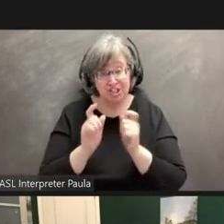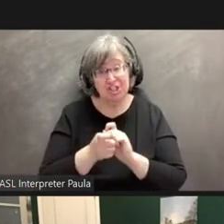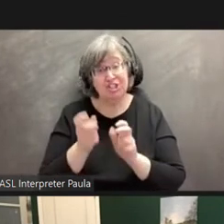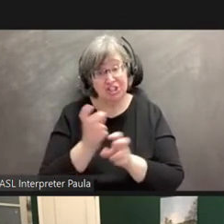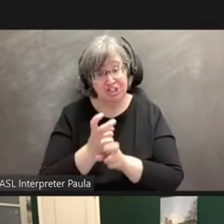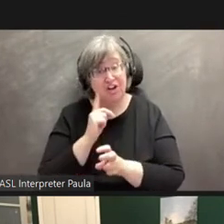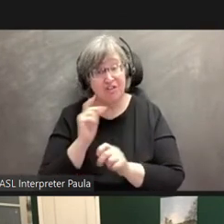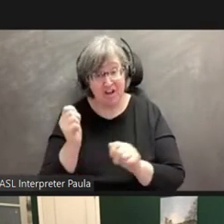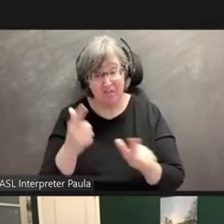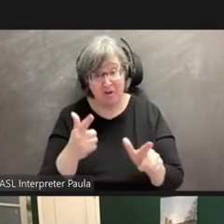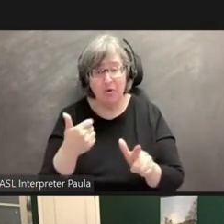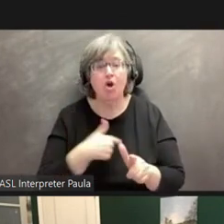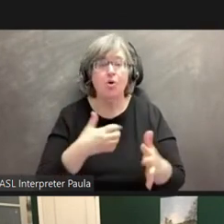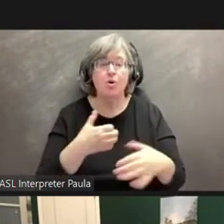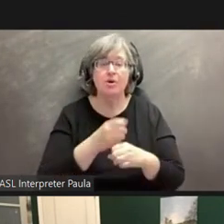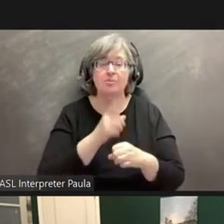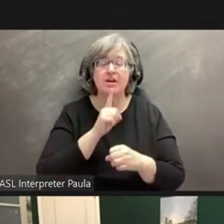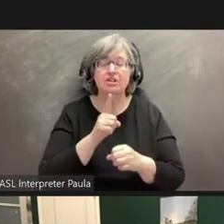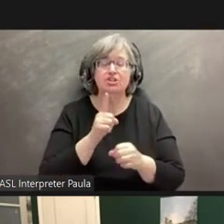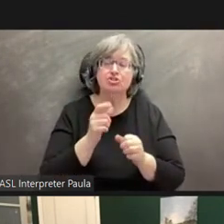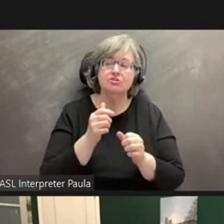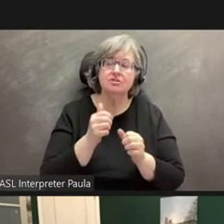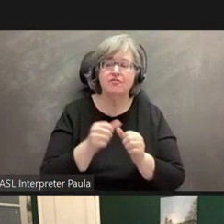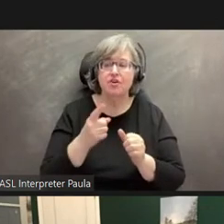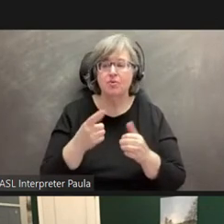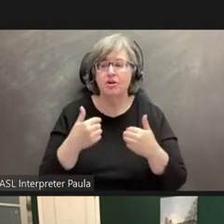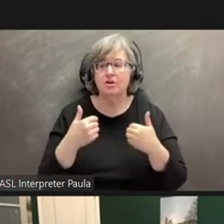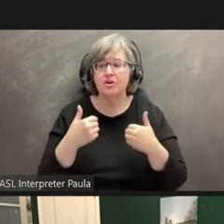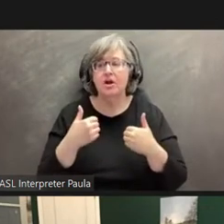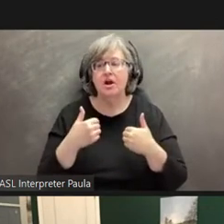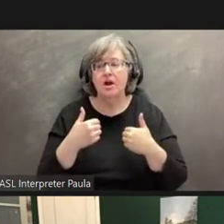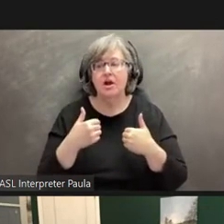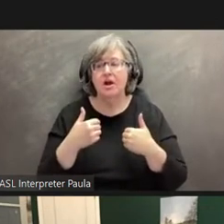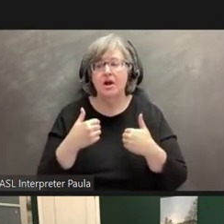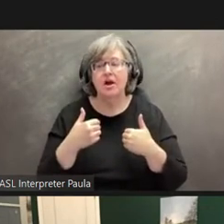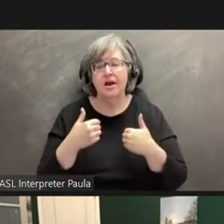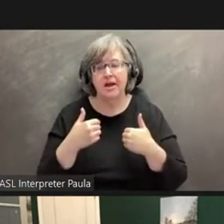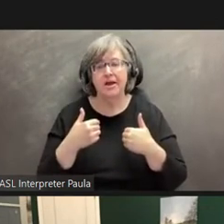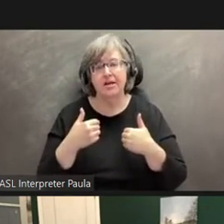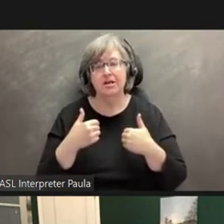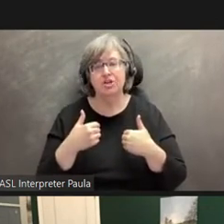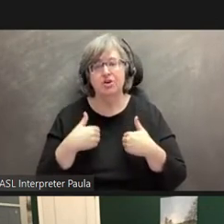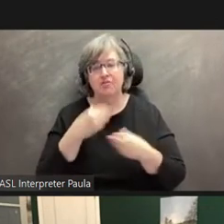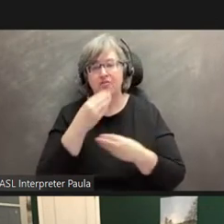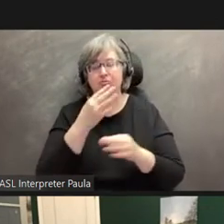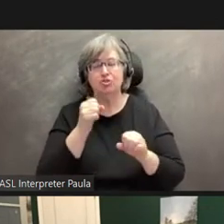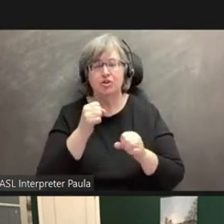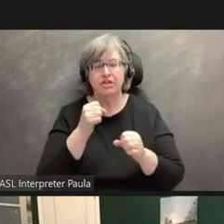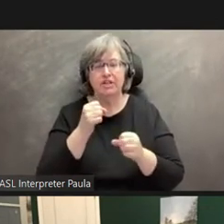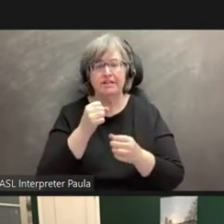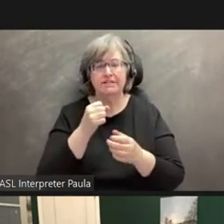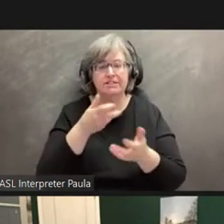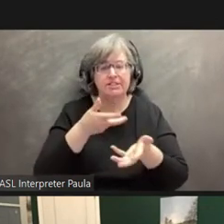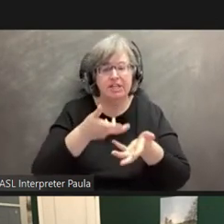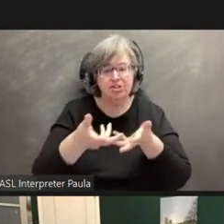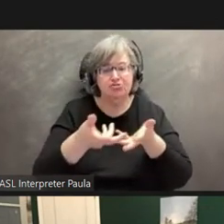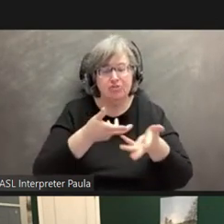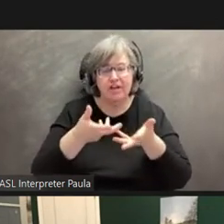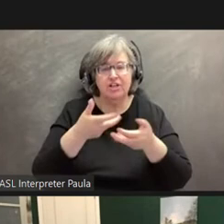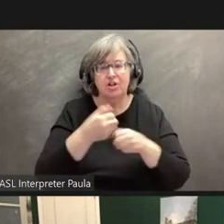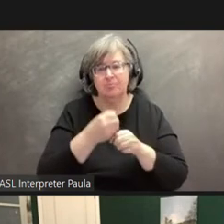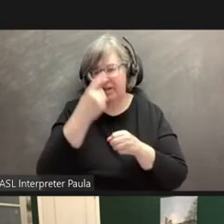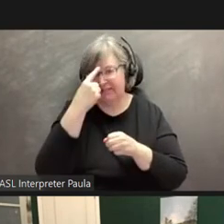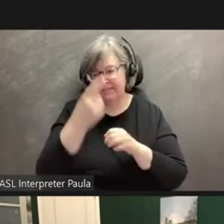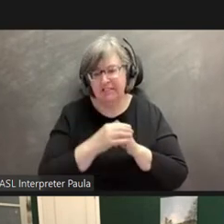everybody, but we want to make sure that everybody kind of has the information to be able to interact with it in a way that makes sense and so